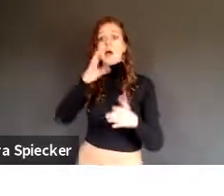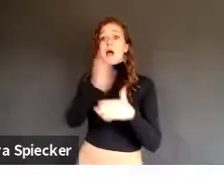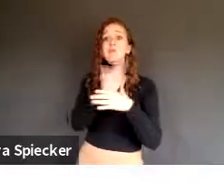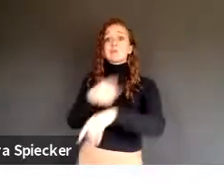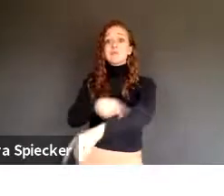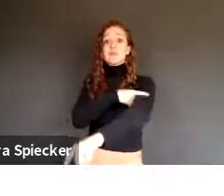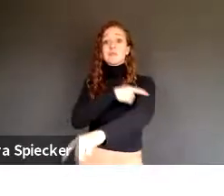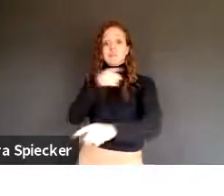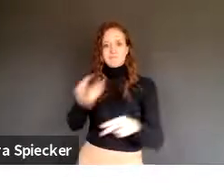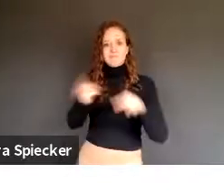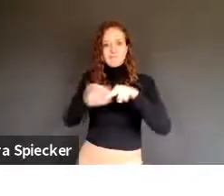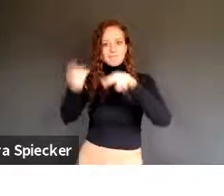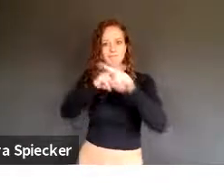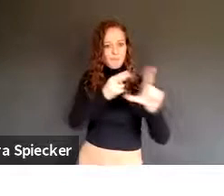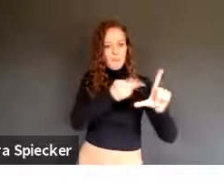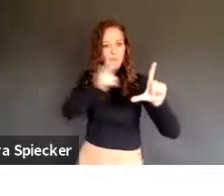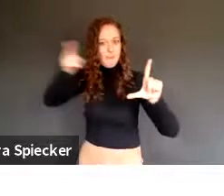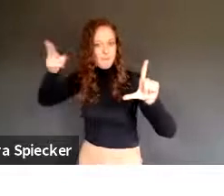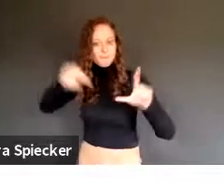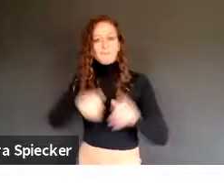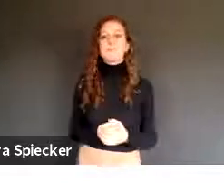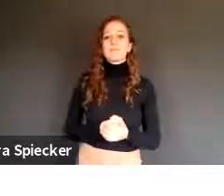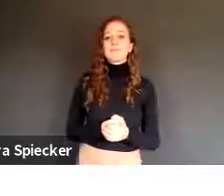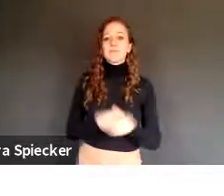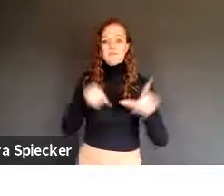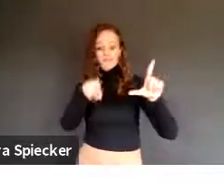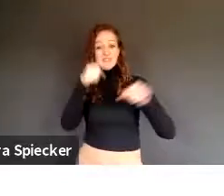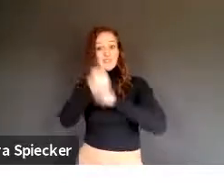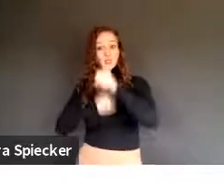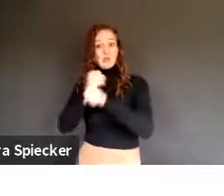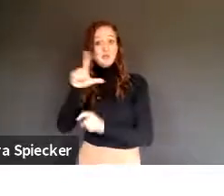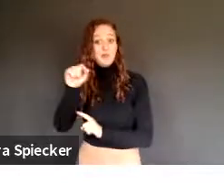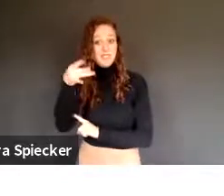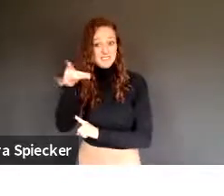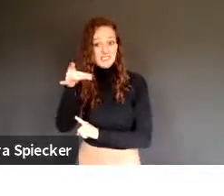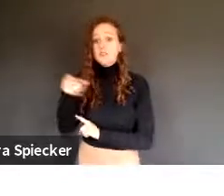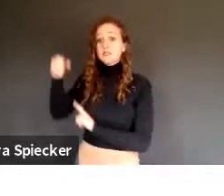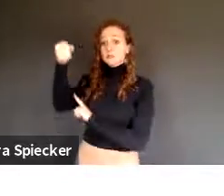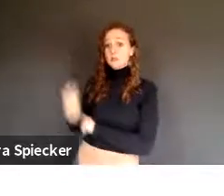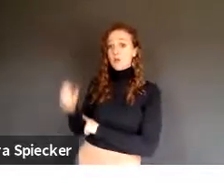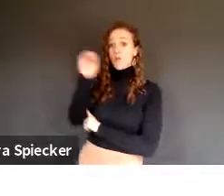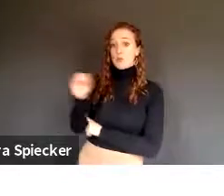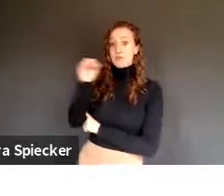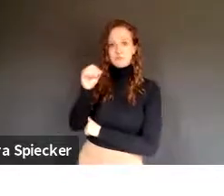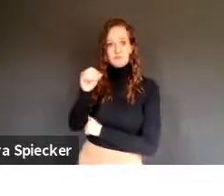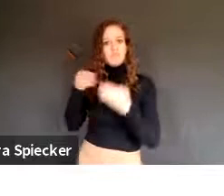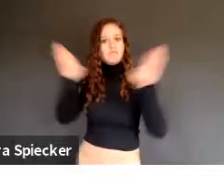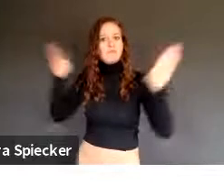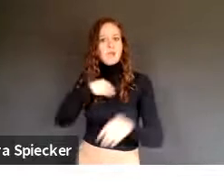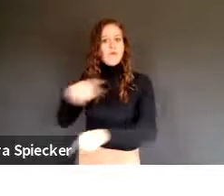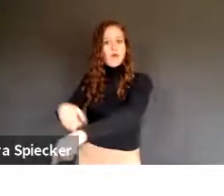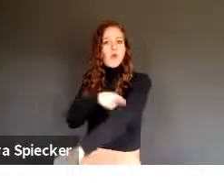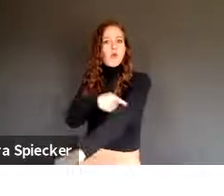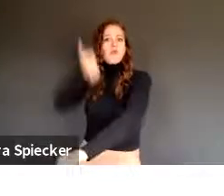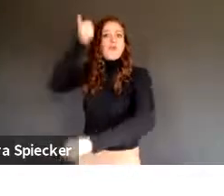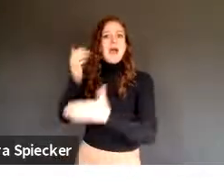from 2016 to 2018, with average length increasing during that time. In 2018, Southern Oregon actually